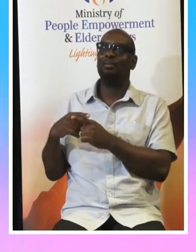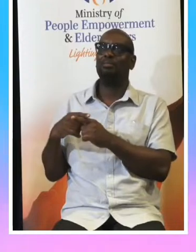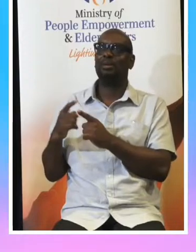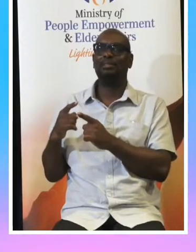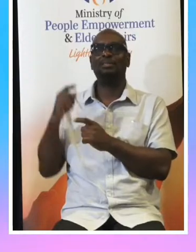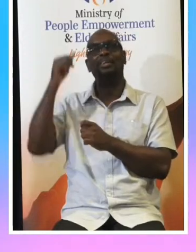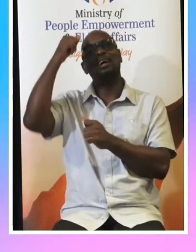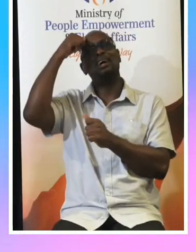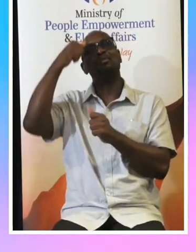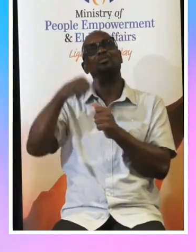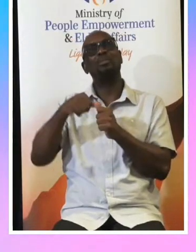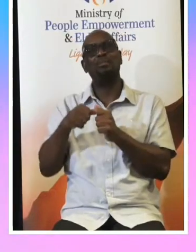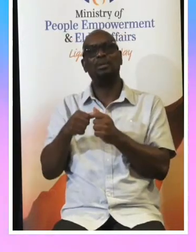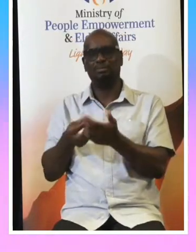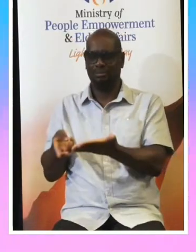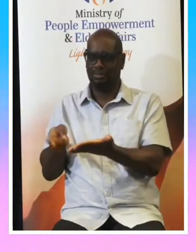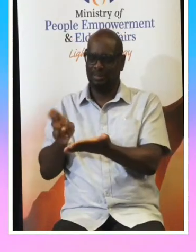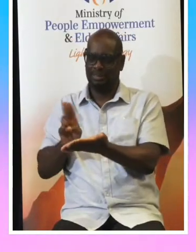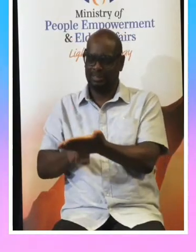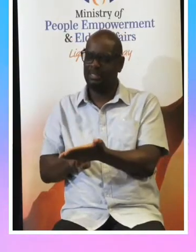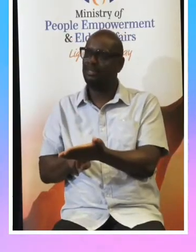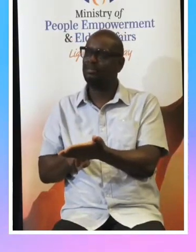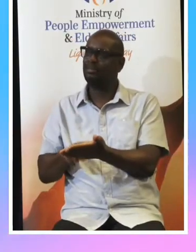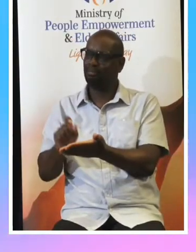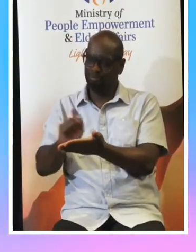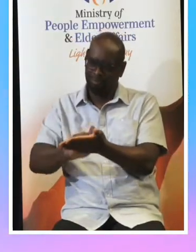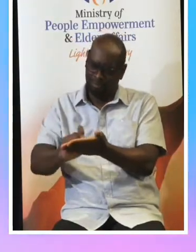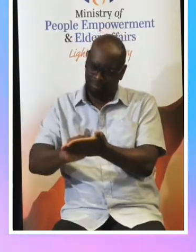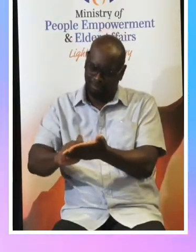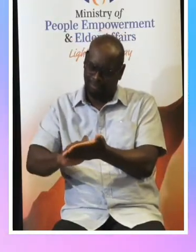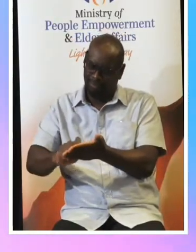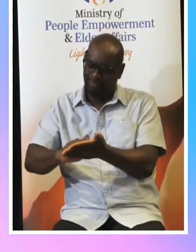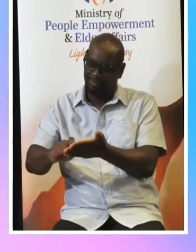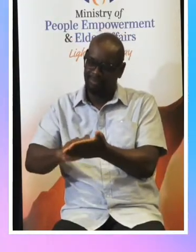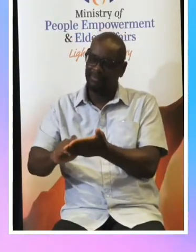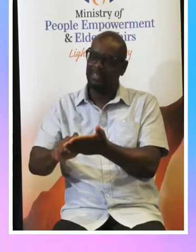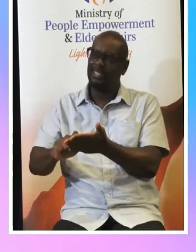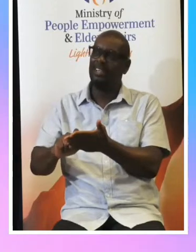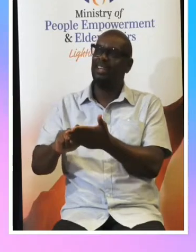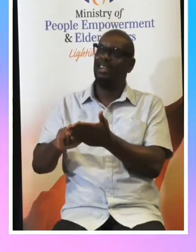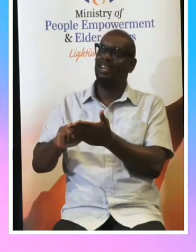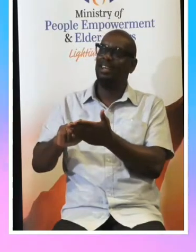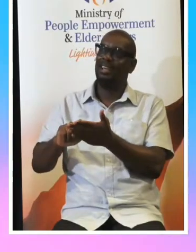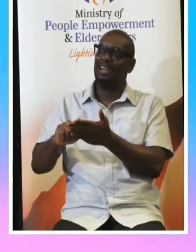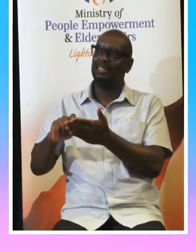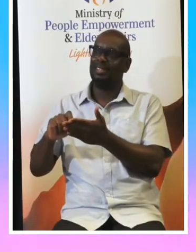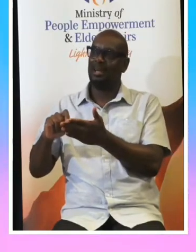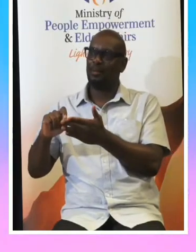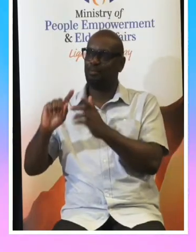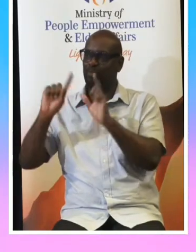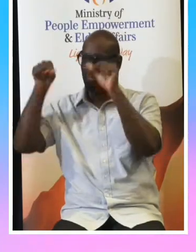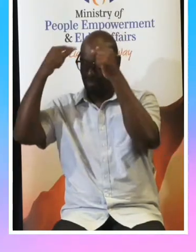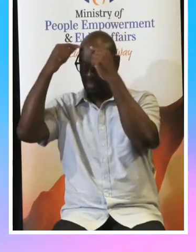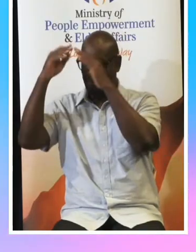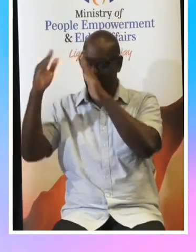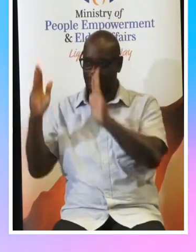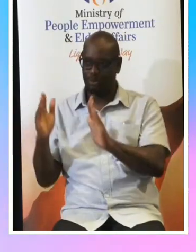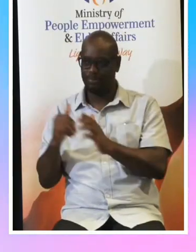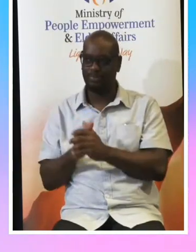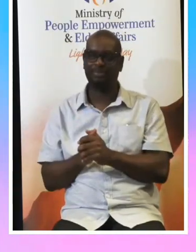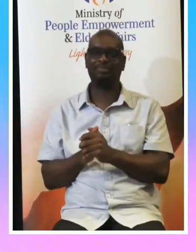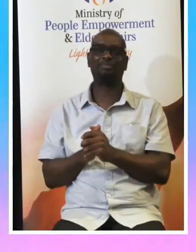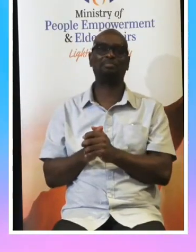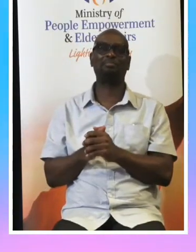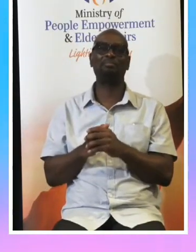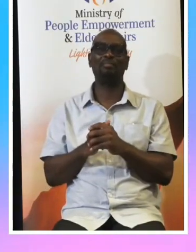1999. I remember signing the requisite documents in State House, and across the room, Madam